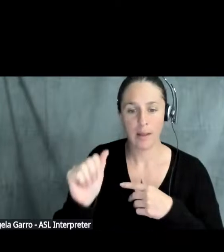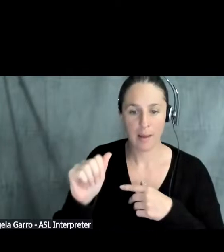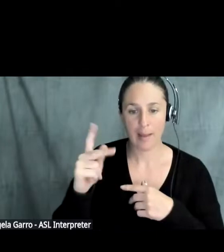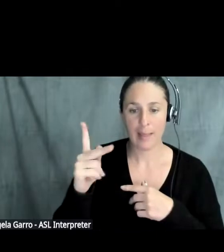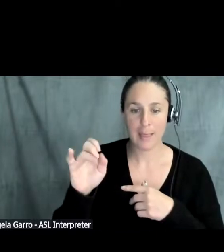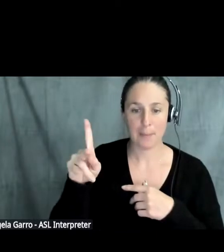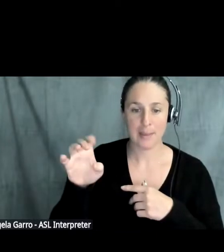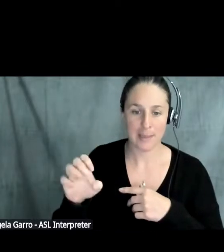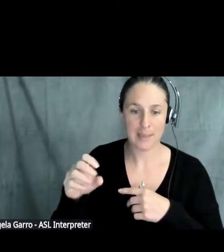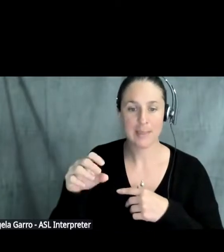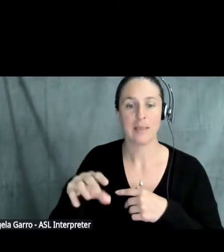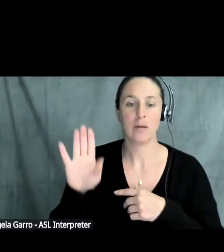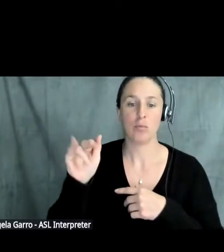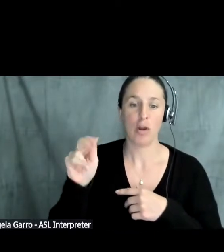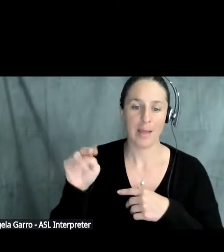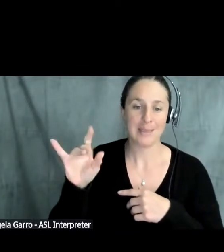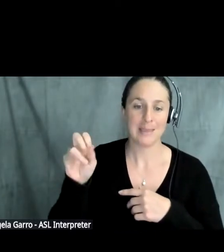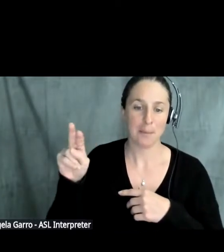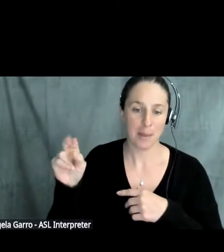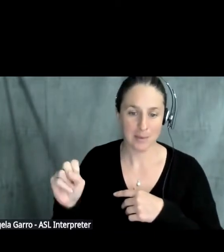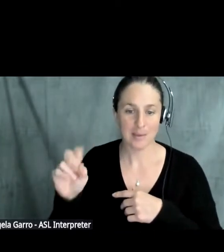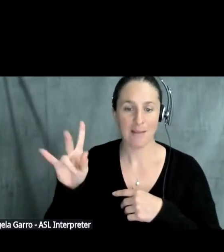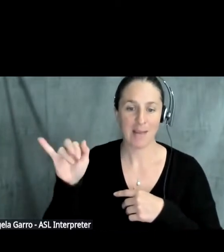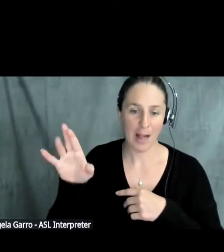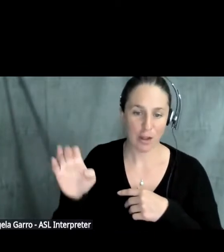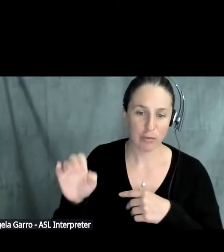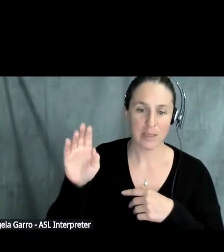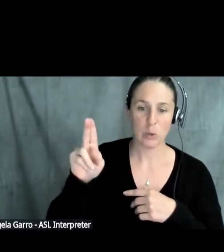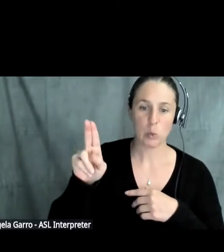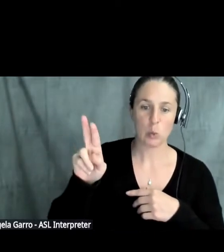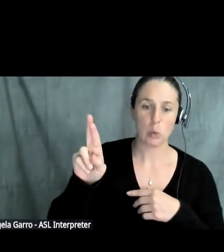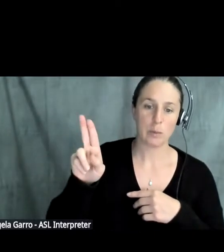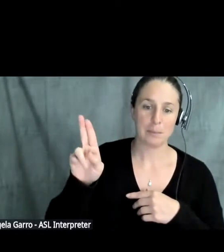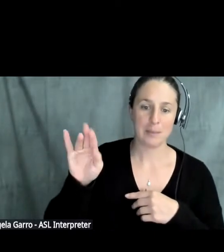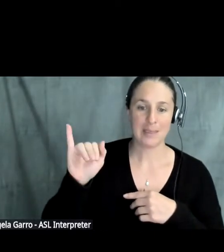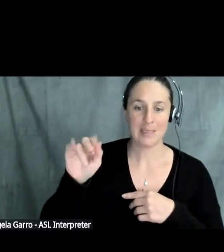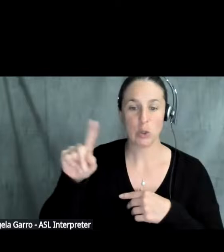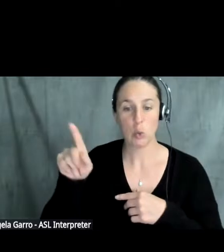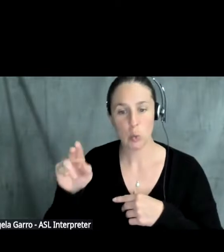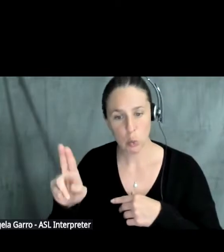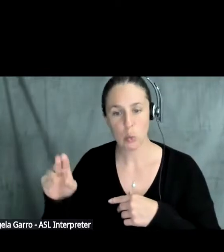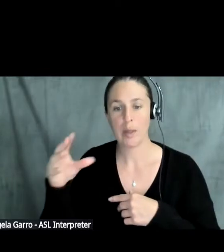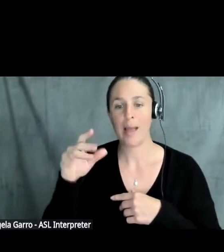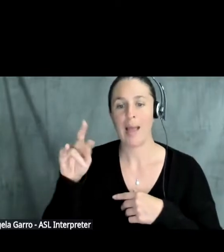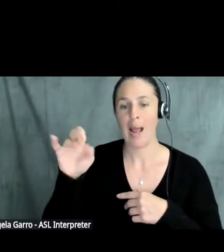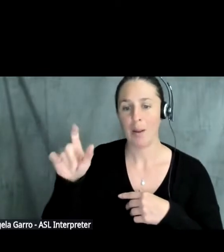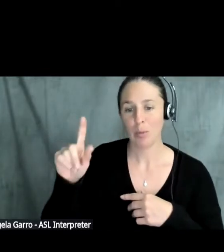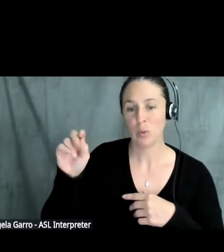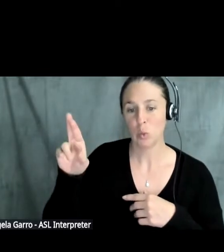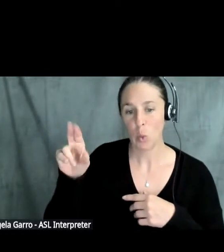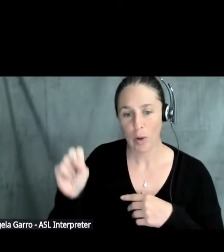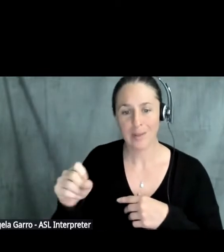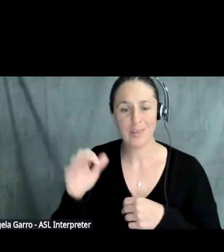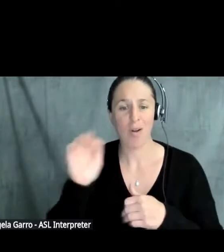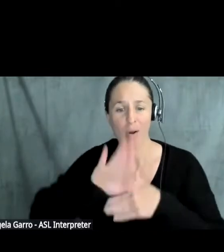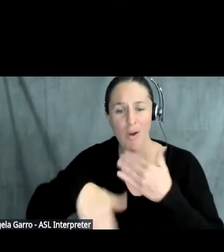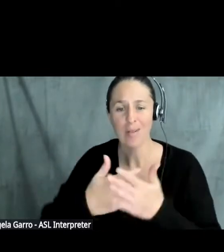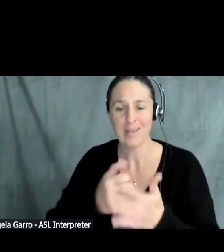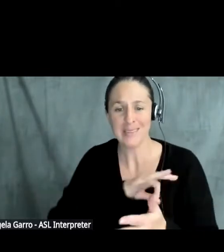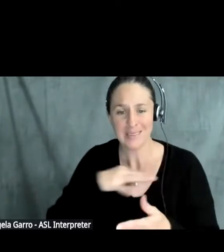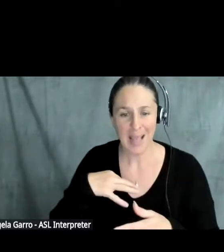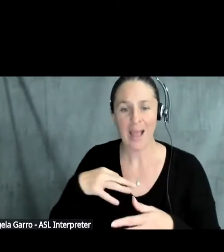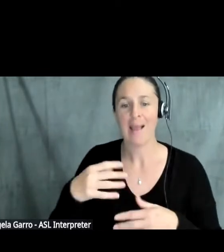Brian Simmons, Valerie Arbizu, April Torres, all of their staffs, the ELD department. I am so